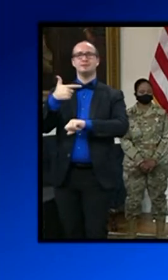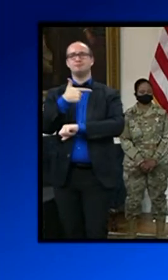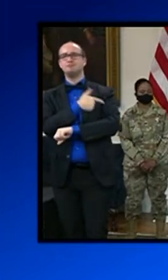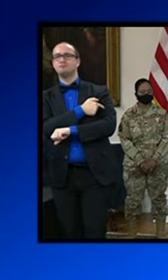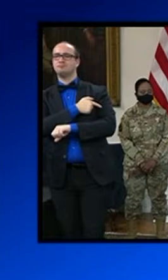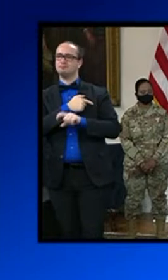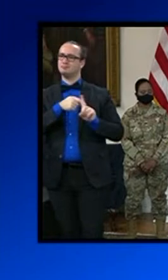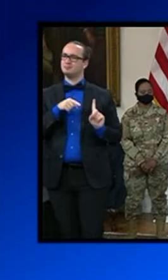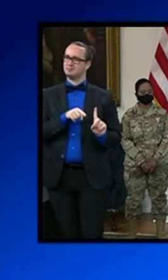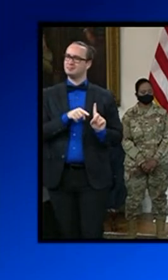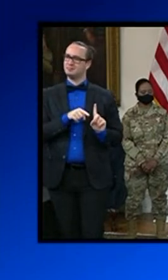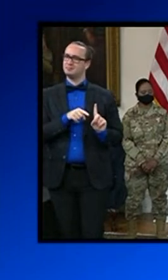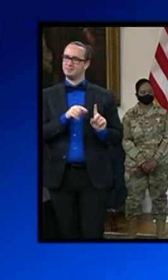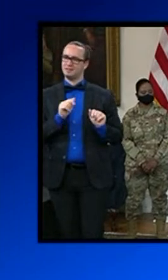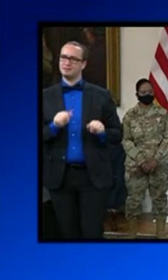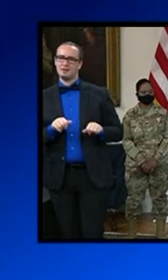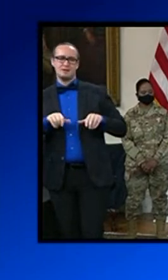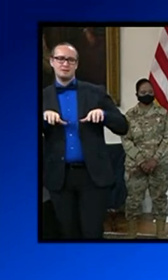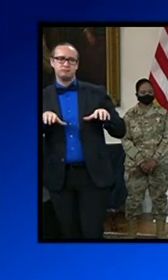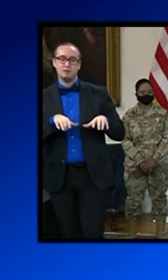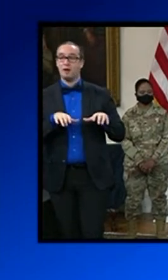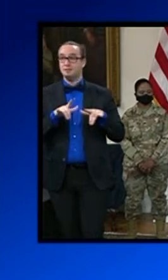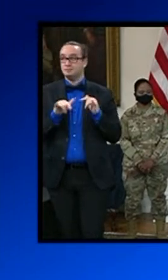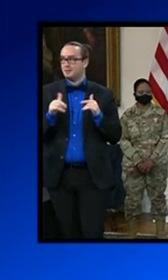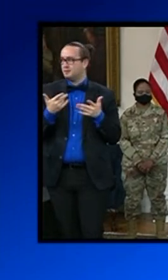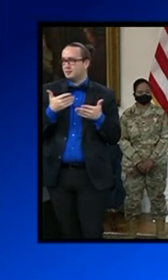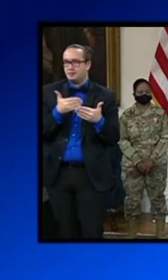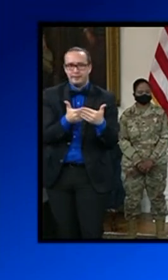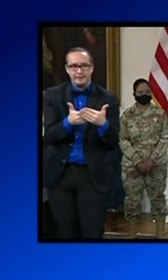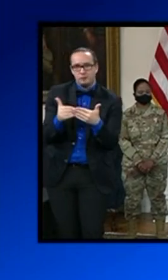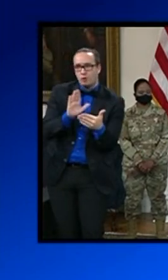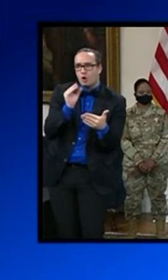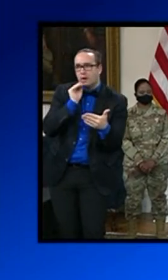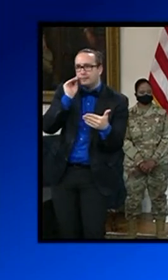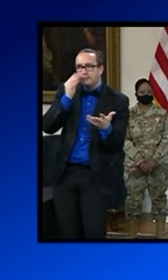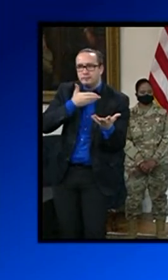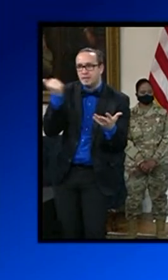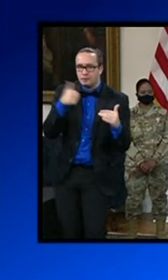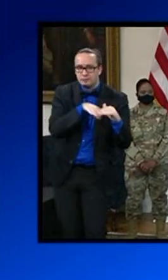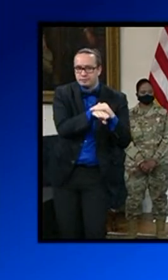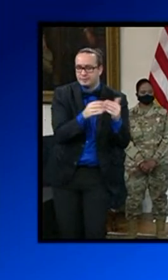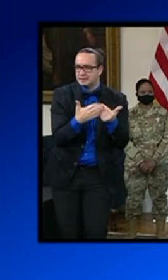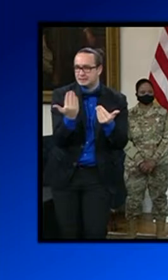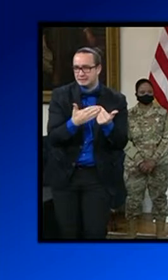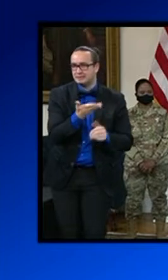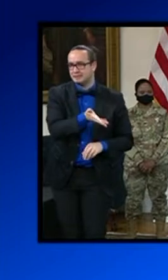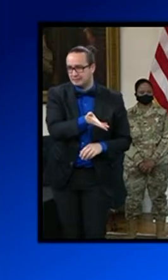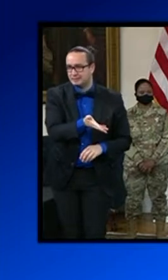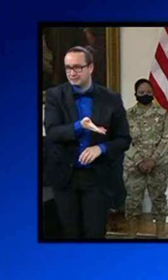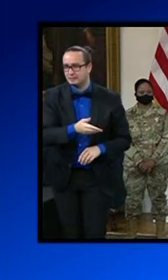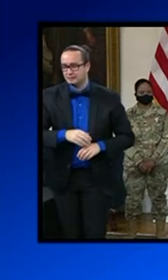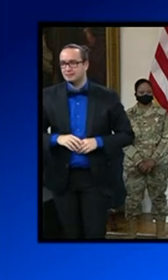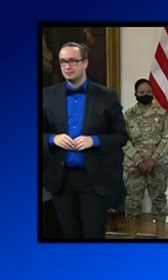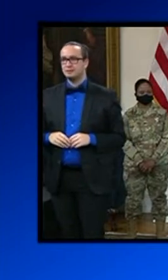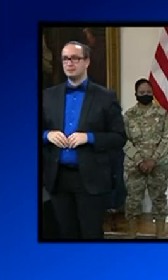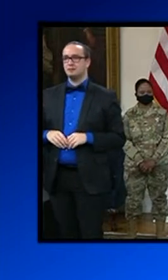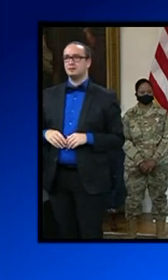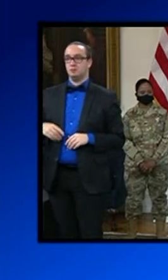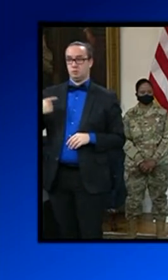of access for the COVID-19 vaccine as that supply increases and the number of